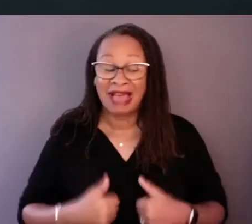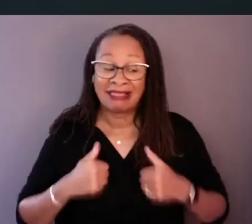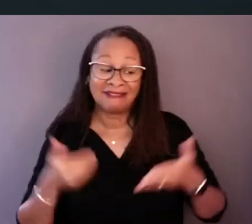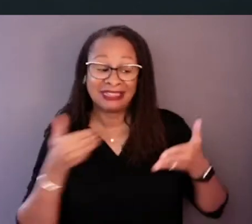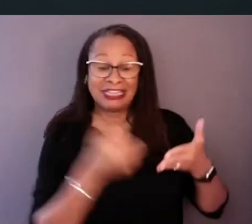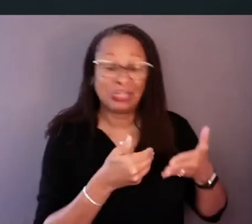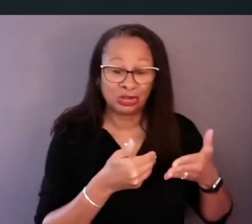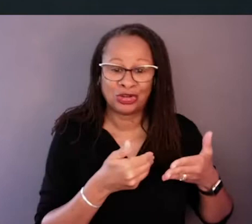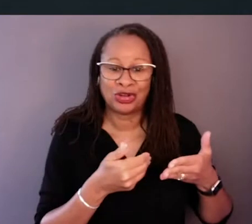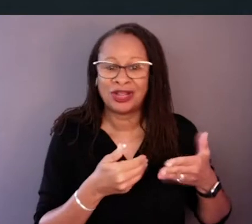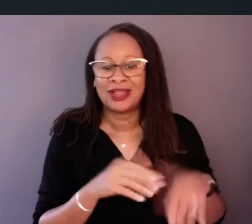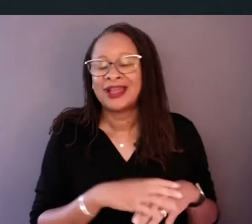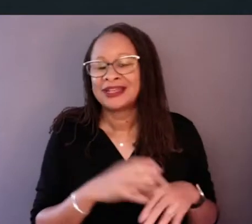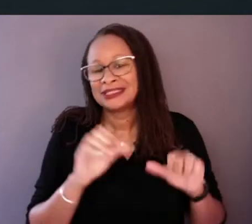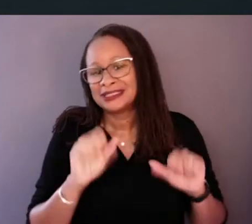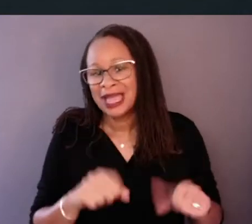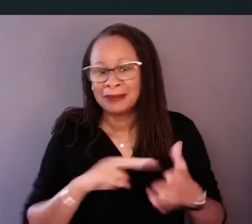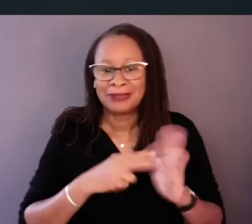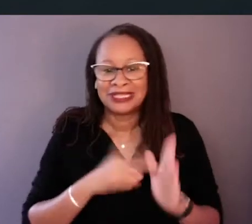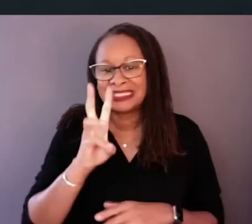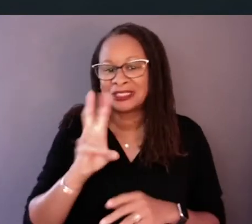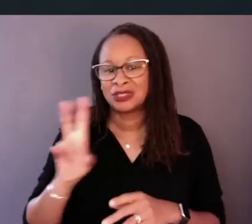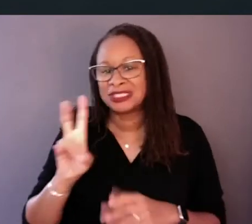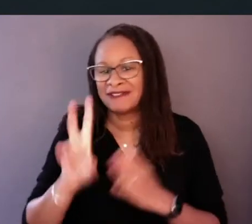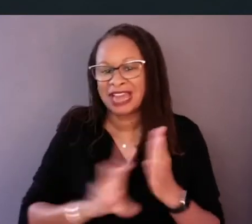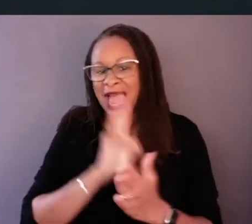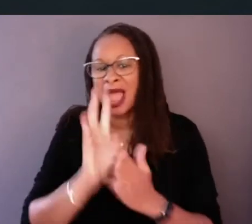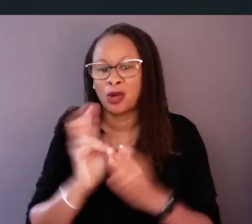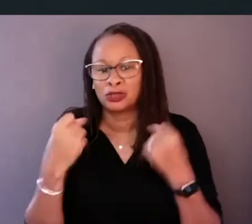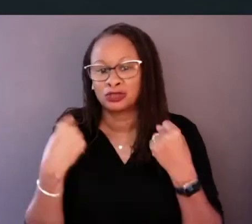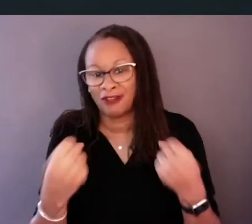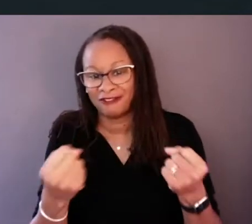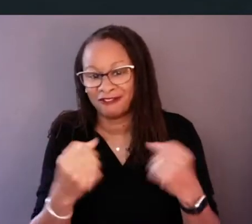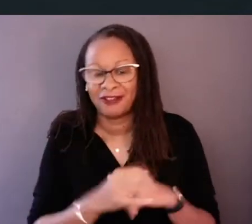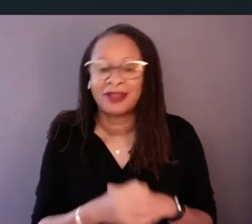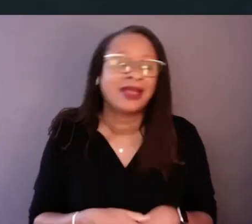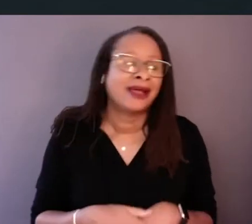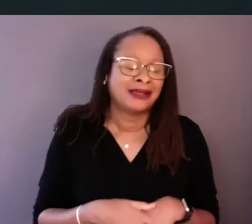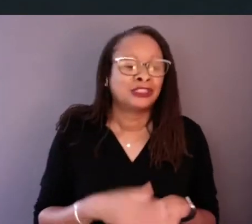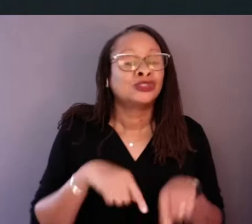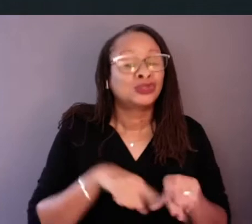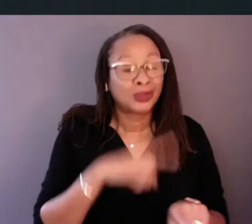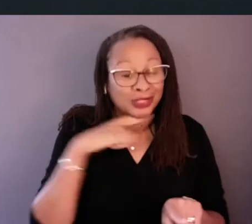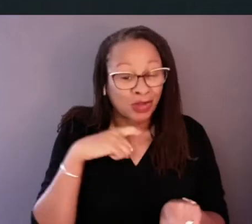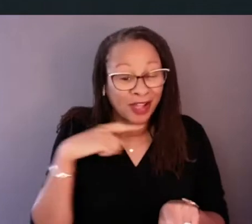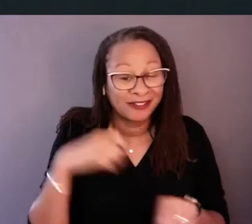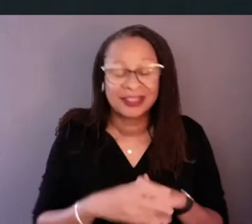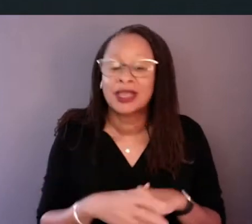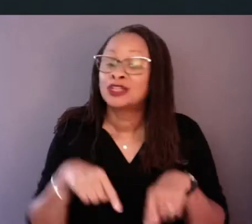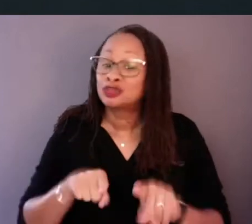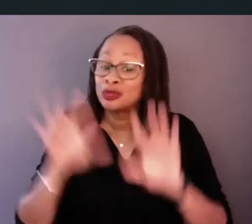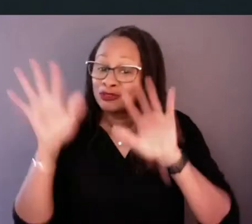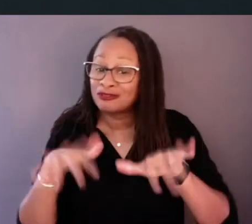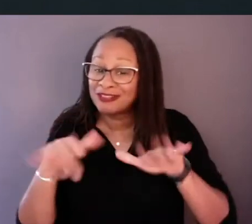means 6 to 7 hours driving. Oh. During the dry season, during the rainy season, it's 10 to 12 hours driving,